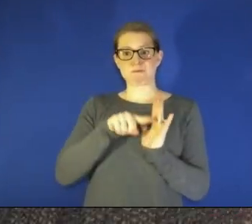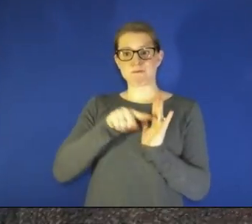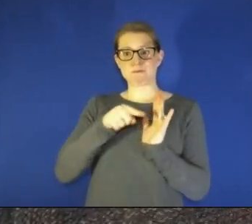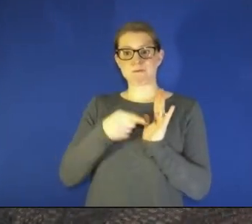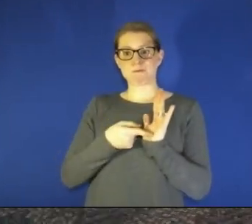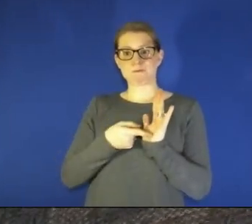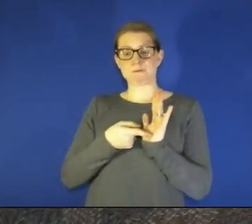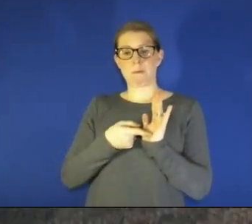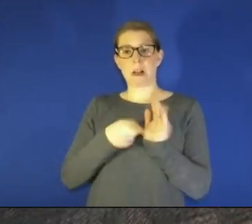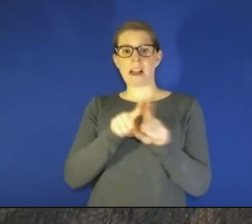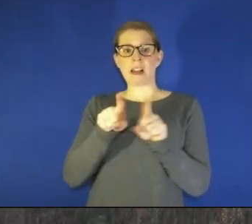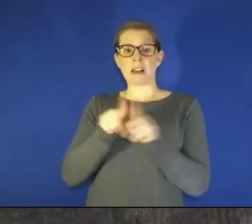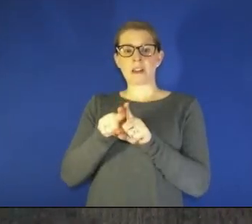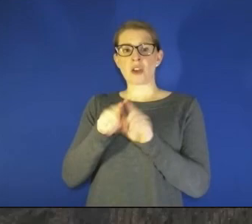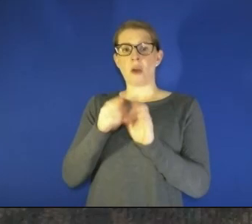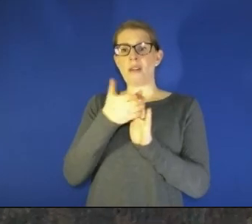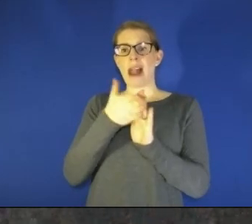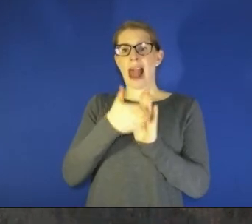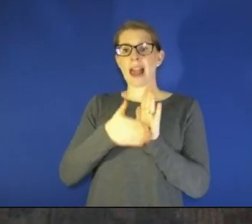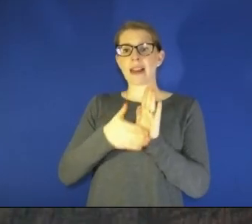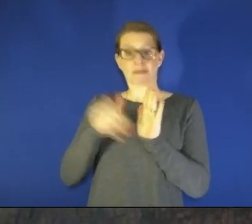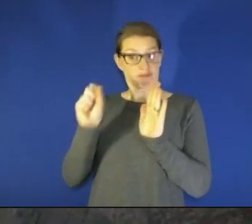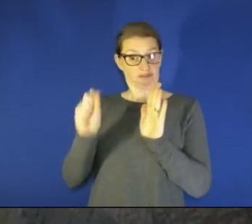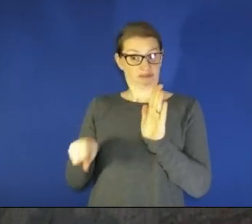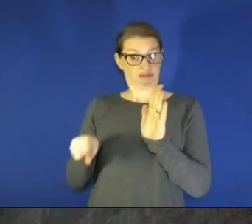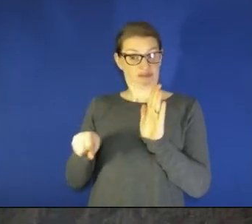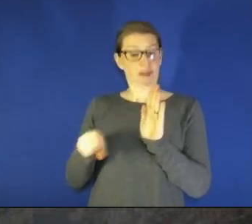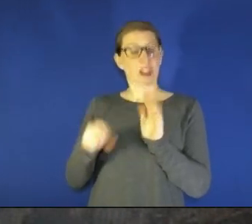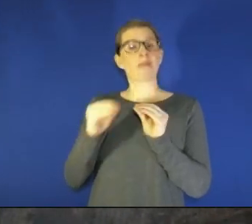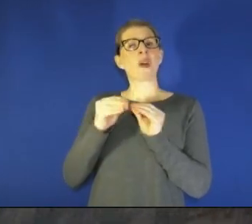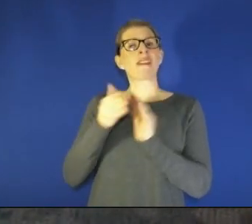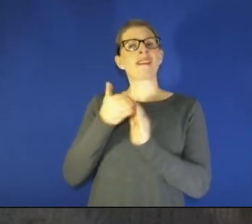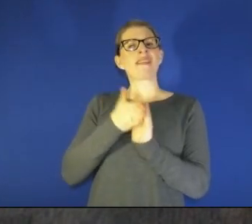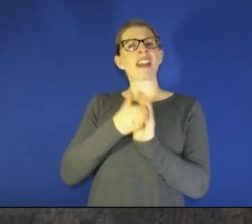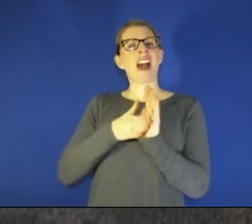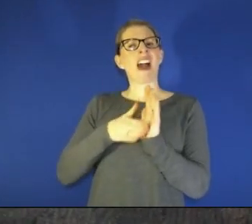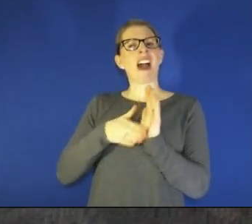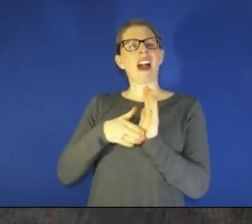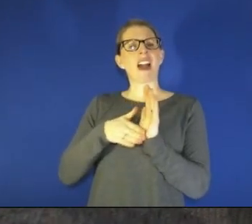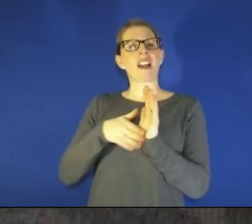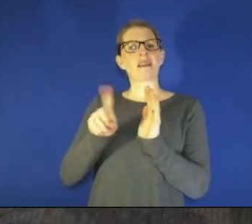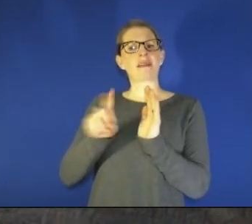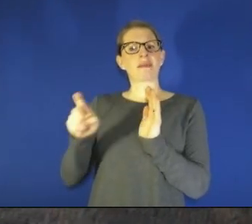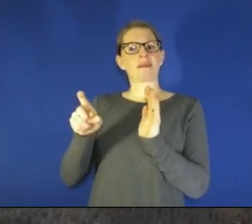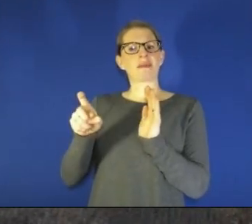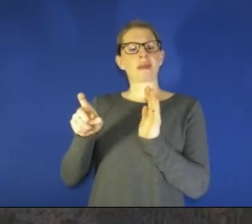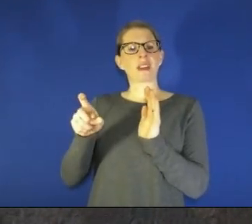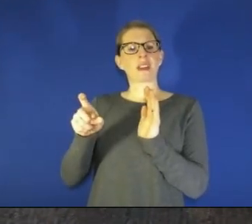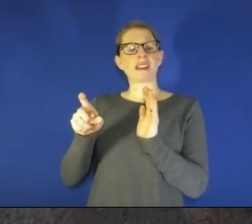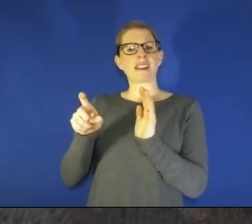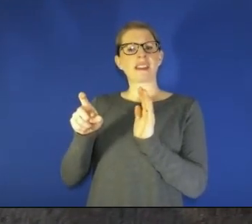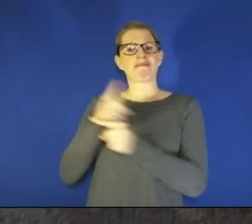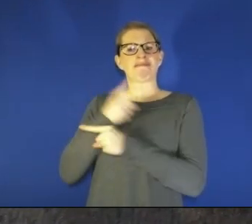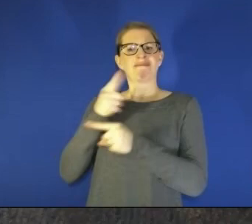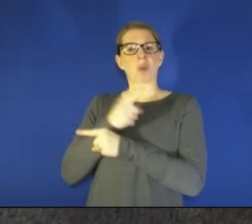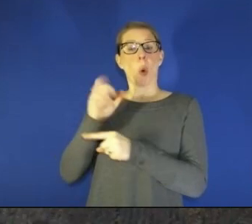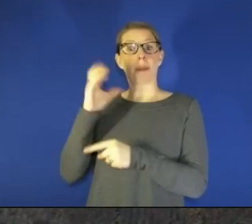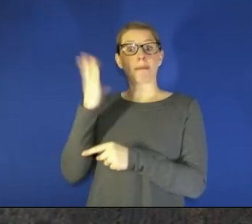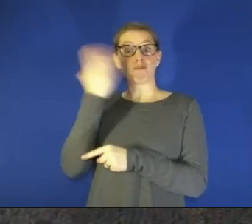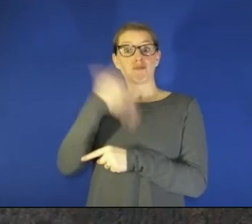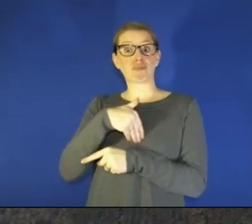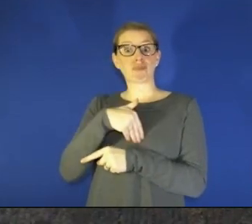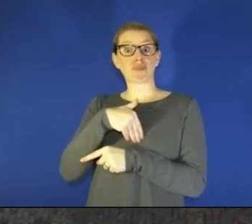flat polyps, where they're much more flat and they can't be diagnosed by a regular colonoscopy, or they may be missed by a regular